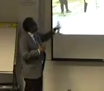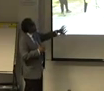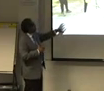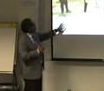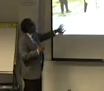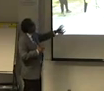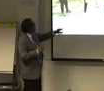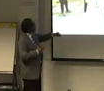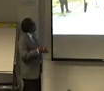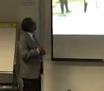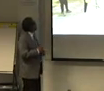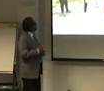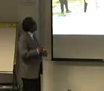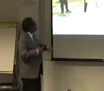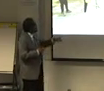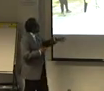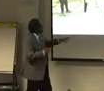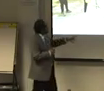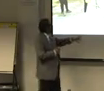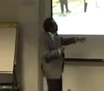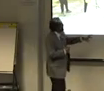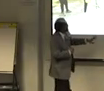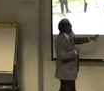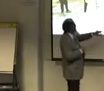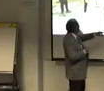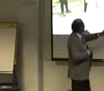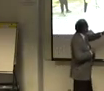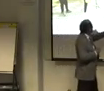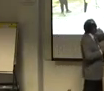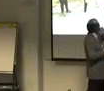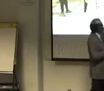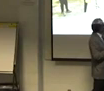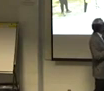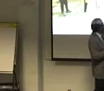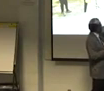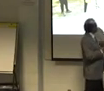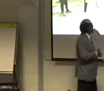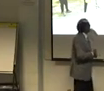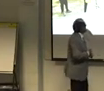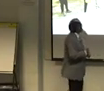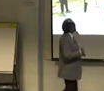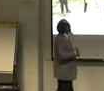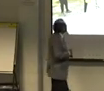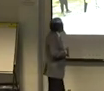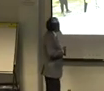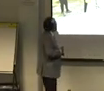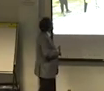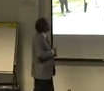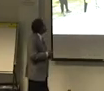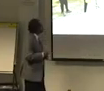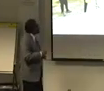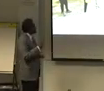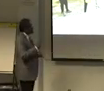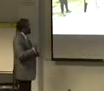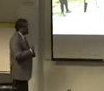and this is now on the island. And so you can see the group I was with, there was a power wheelchair user and a walker user.